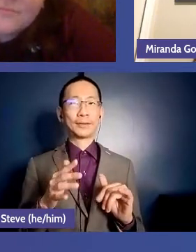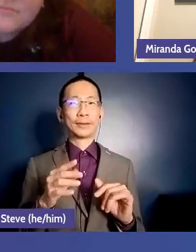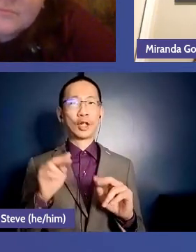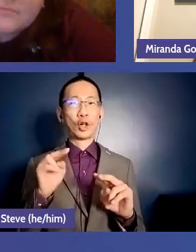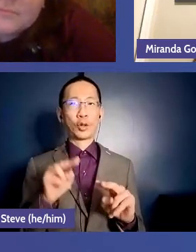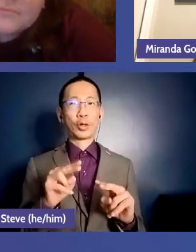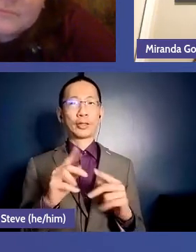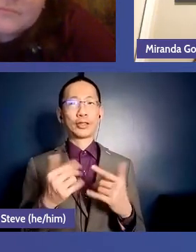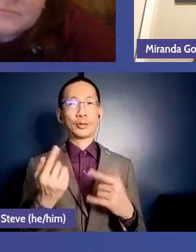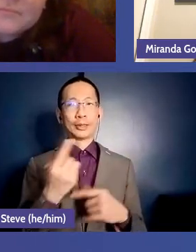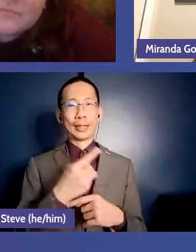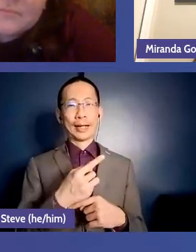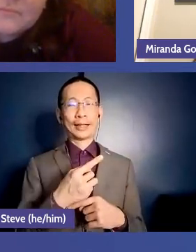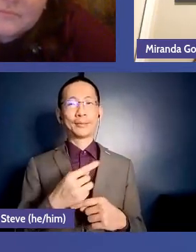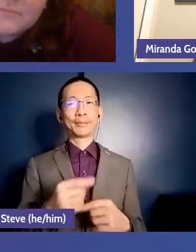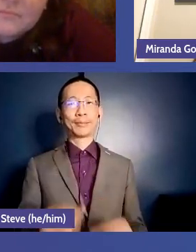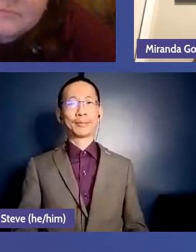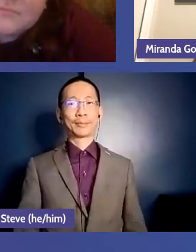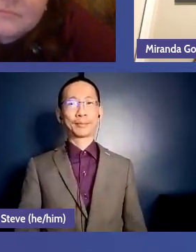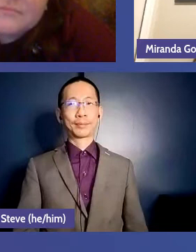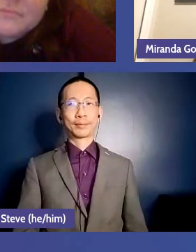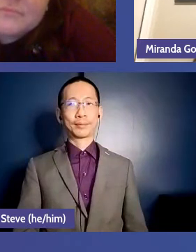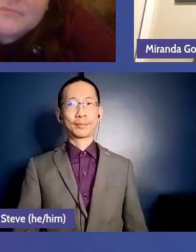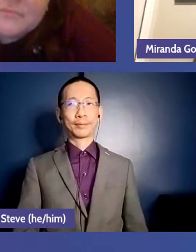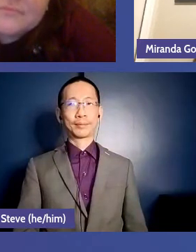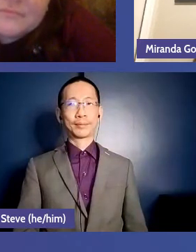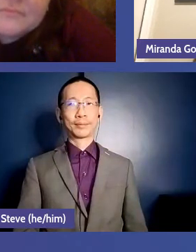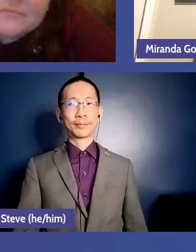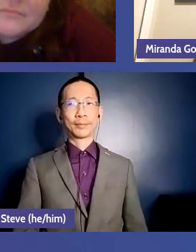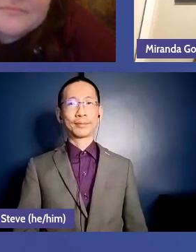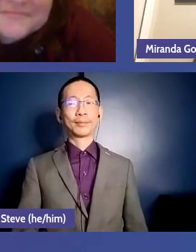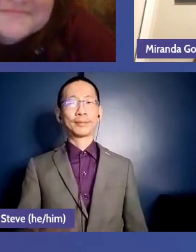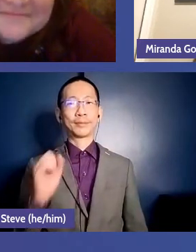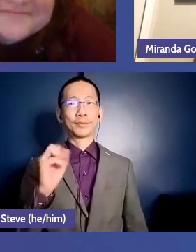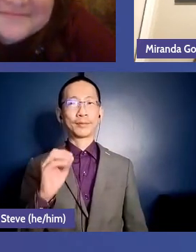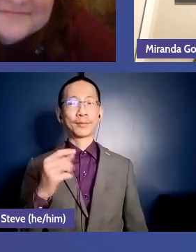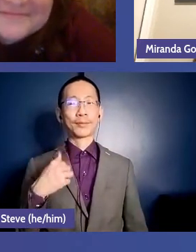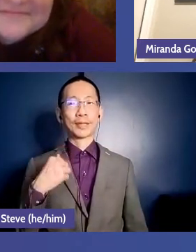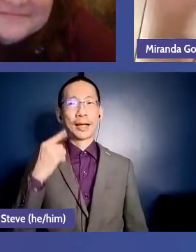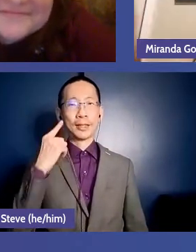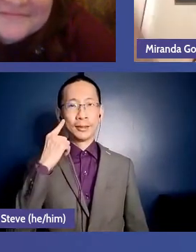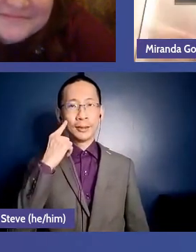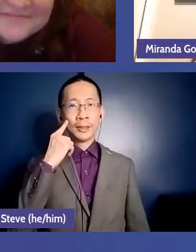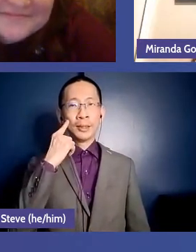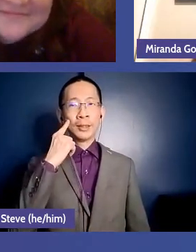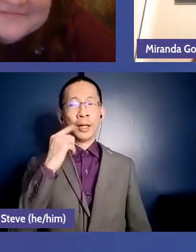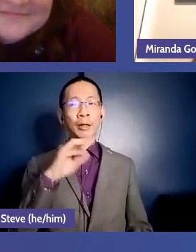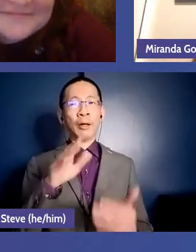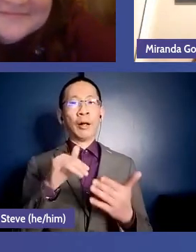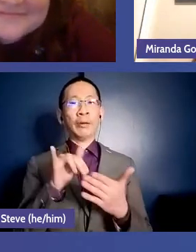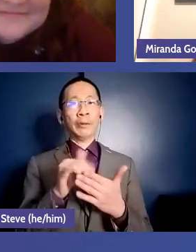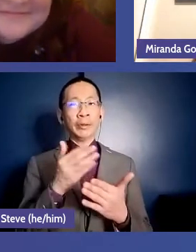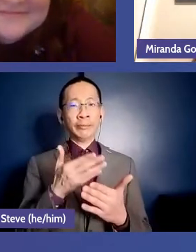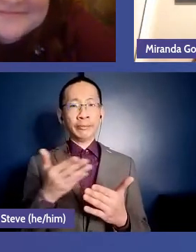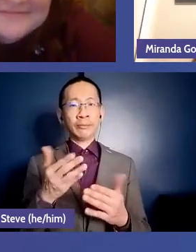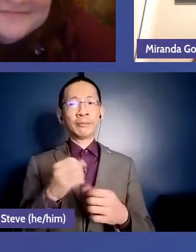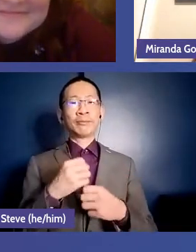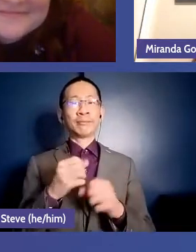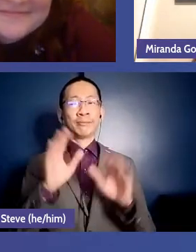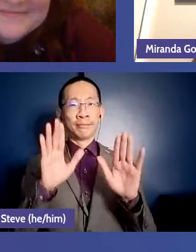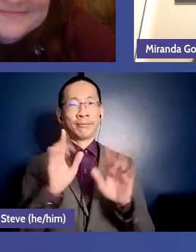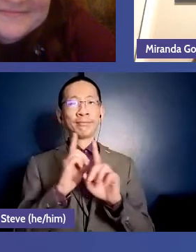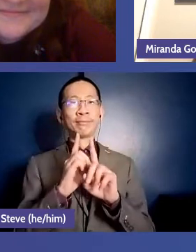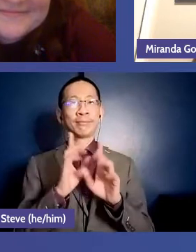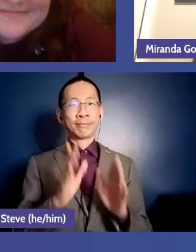upon today. So I think all of those things make a great